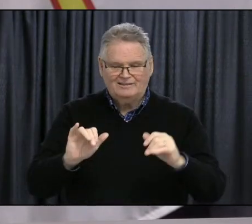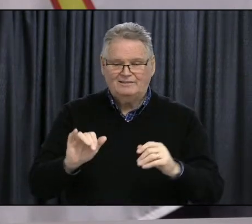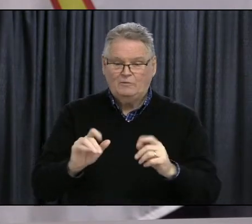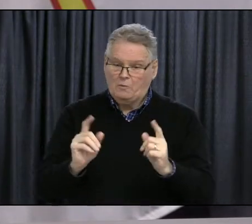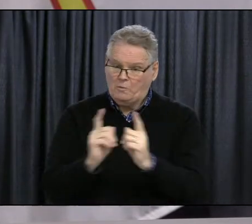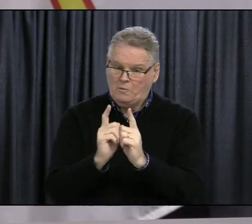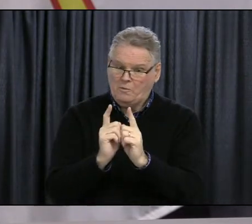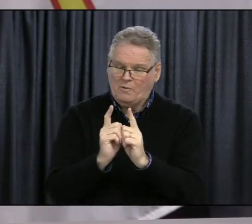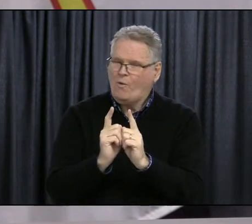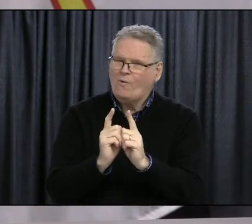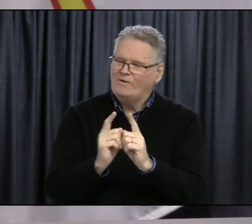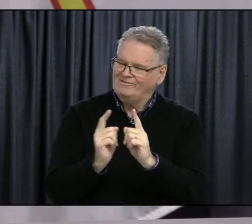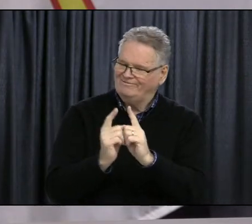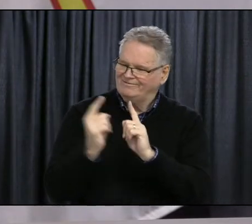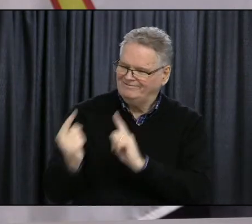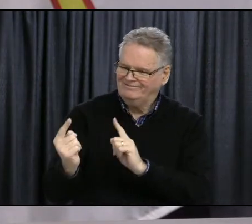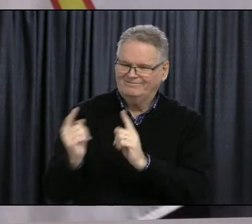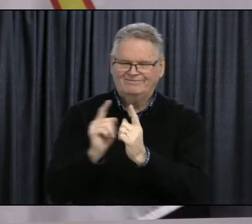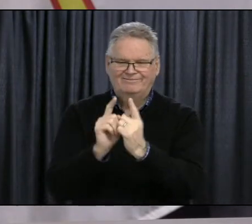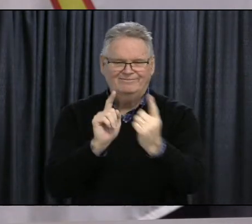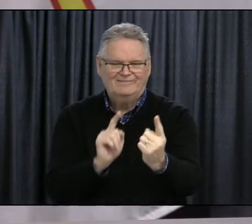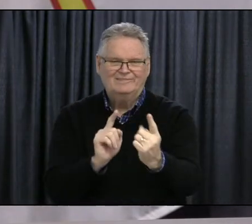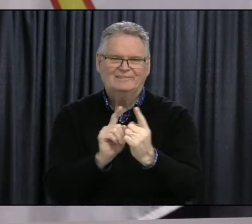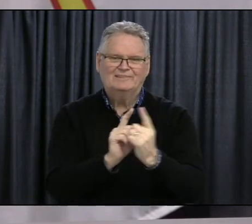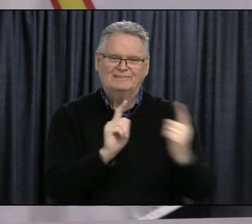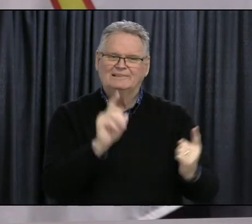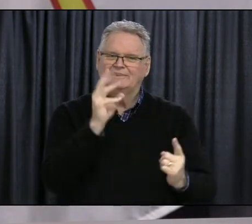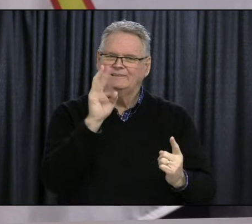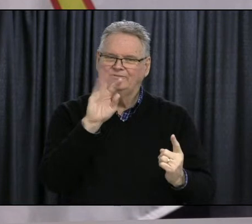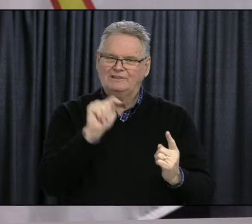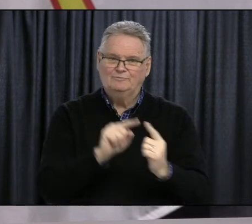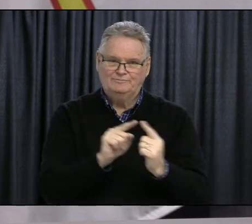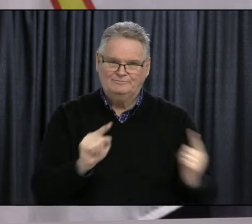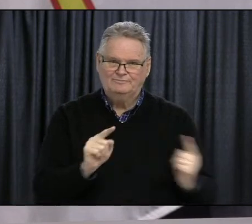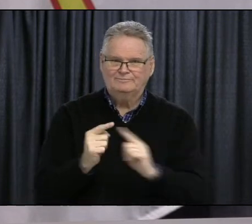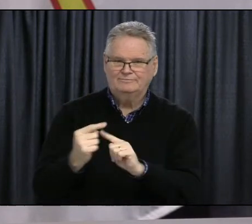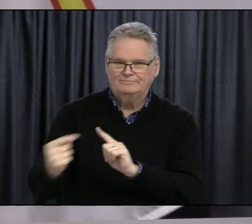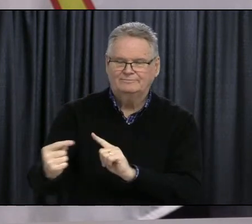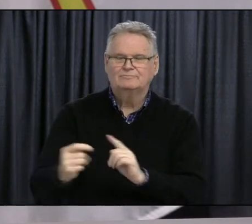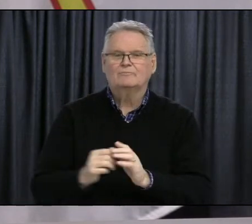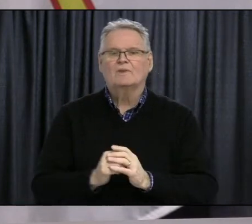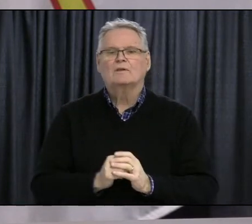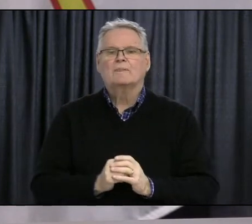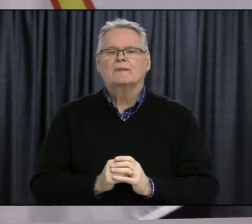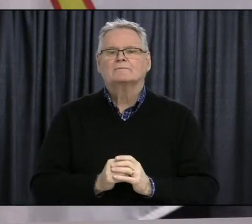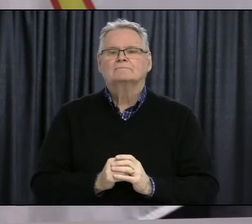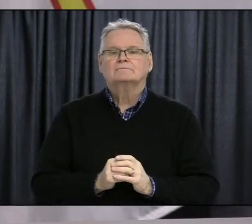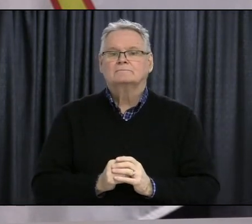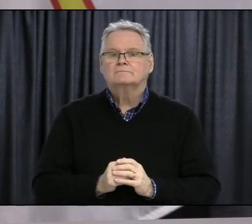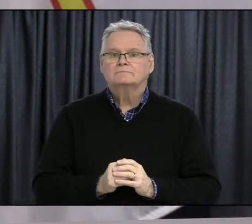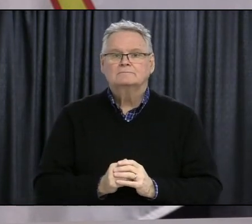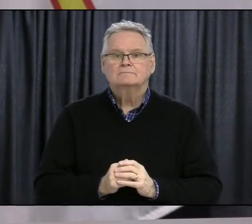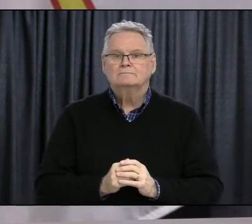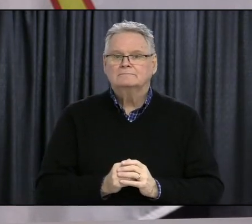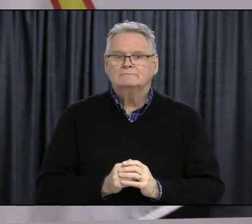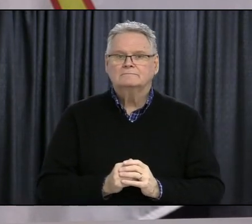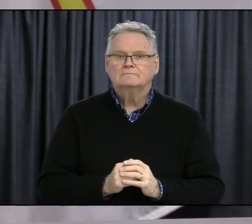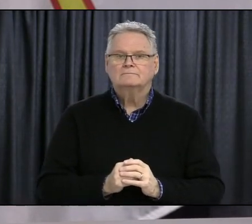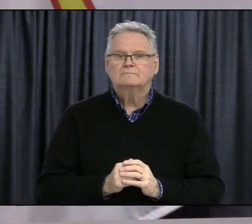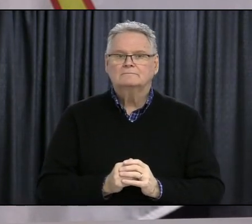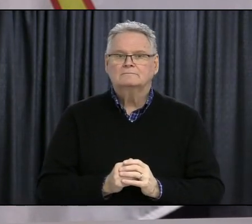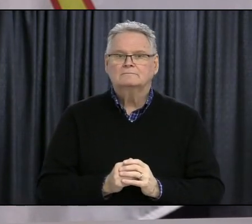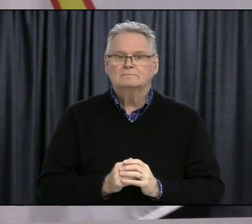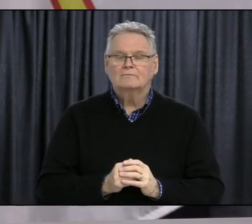with individuals who are not in your close contacts, you should maintain at least 6 feet of distance from others. Remember